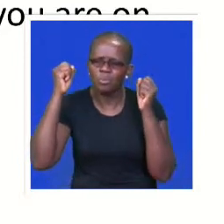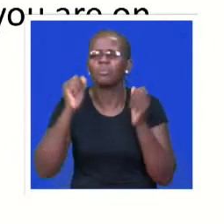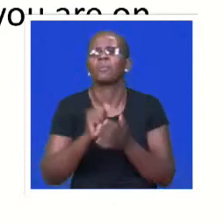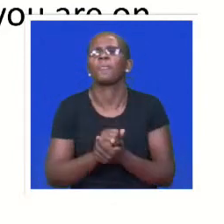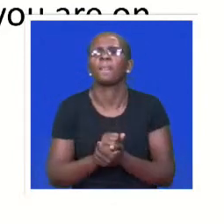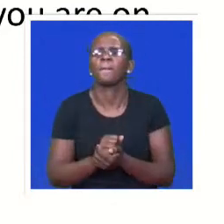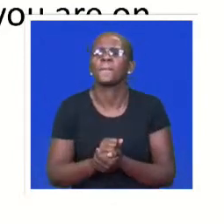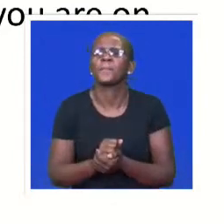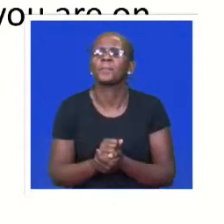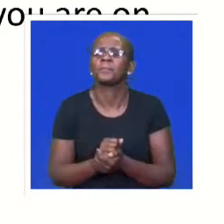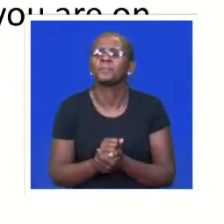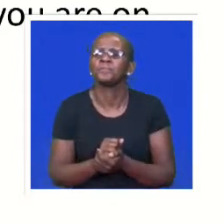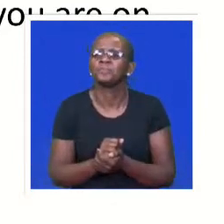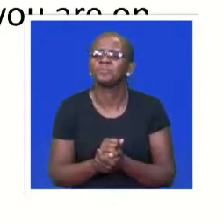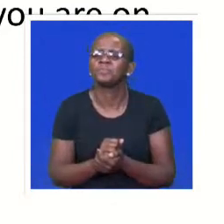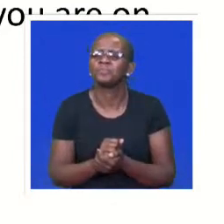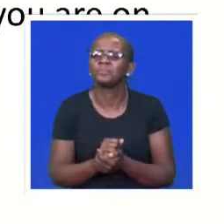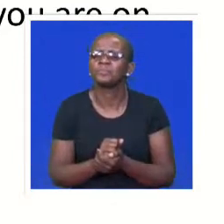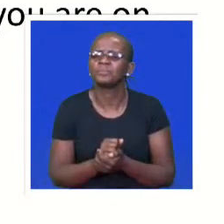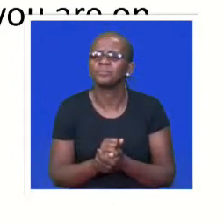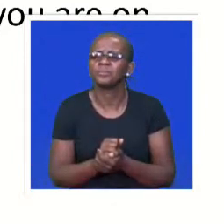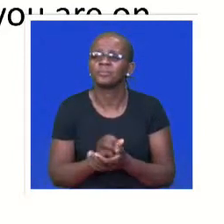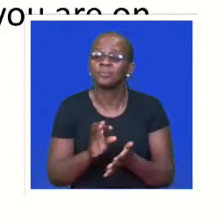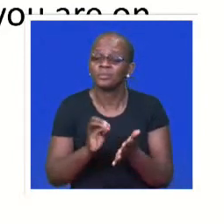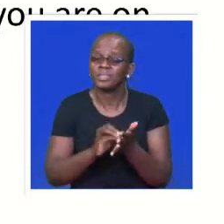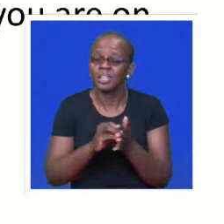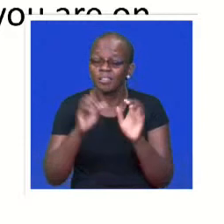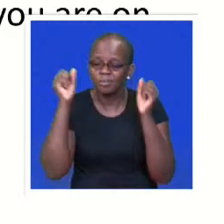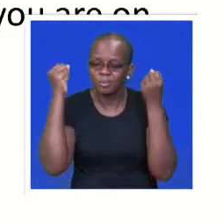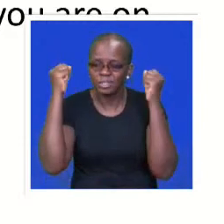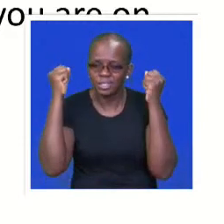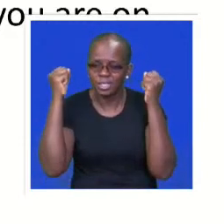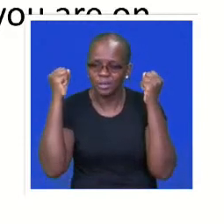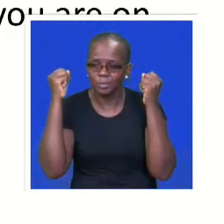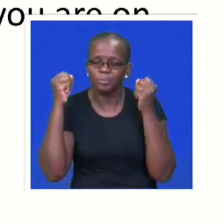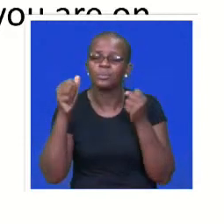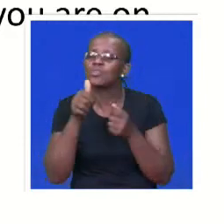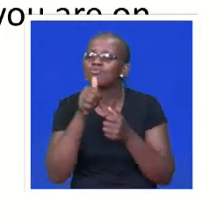you see that? Or it goes, that we call